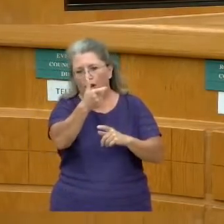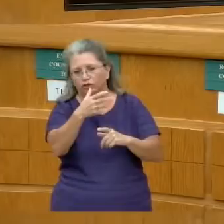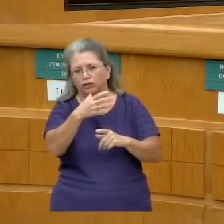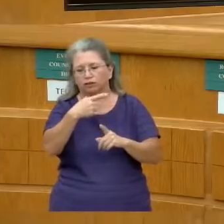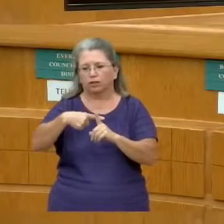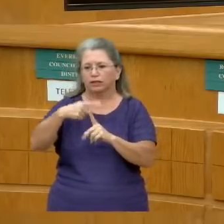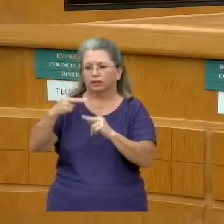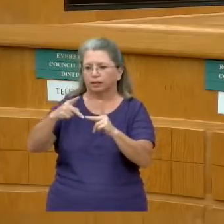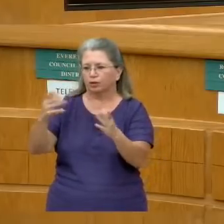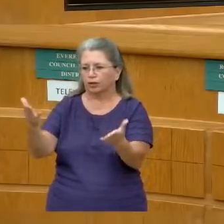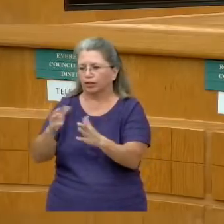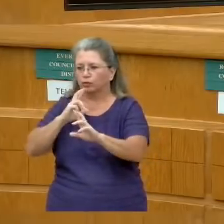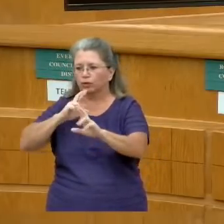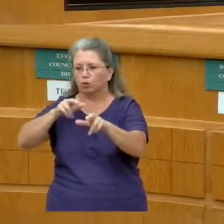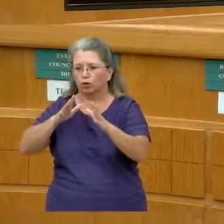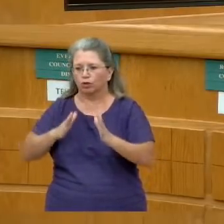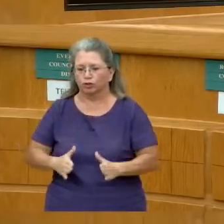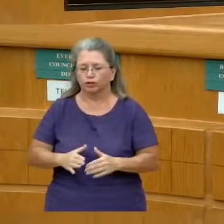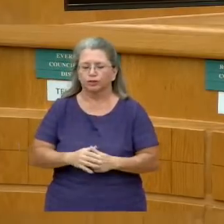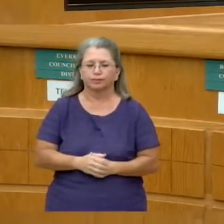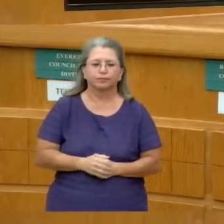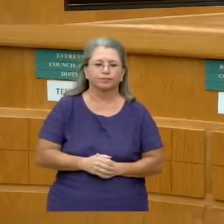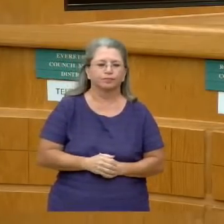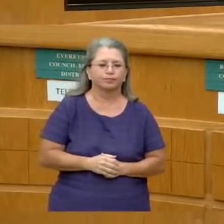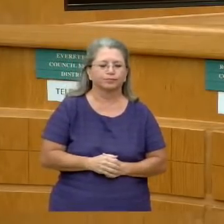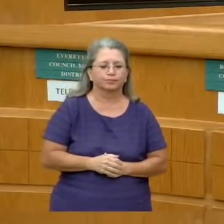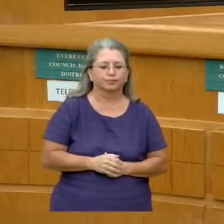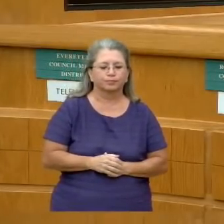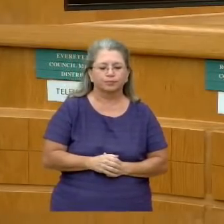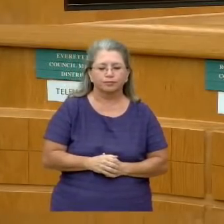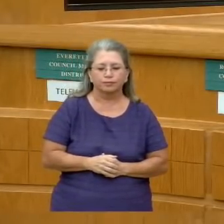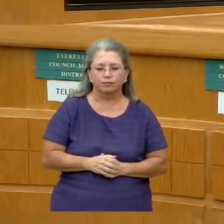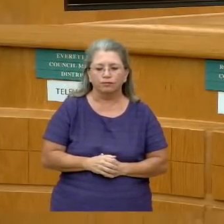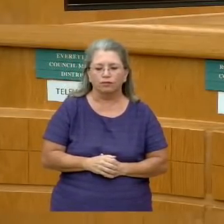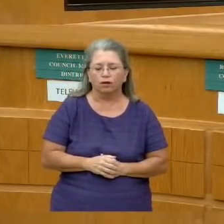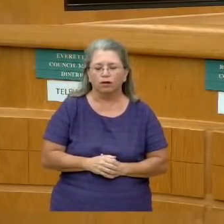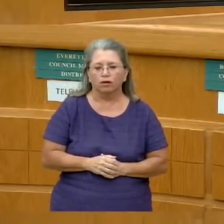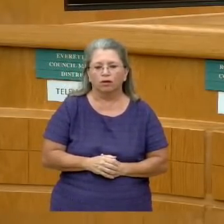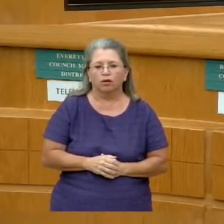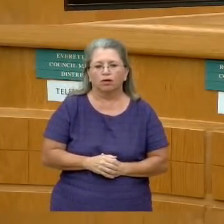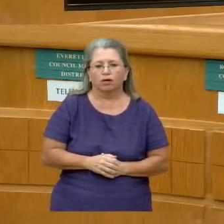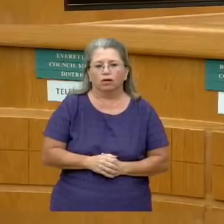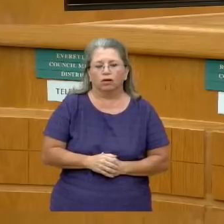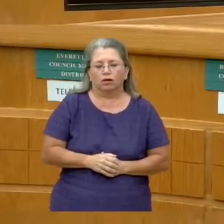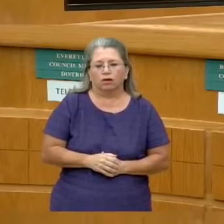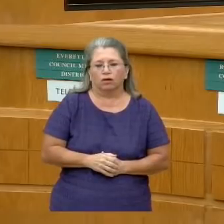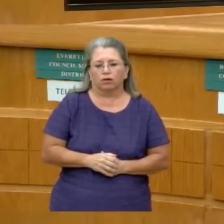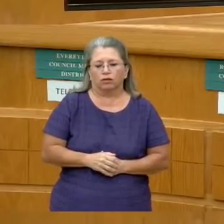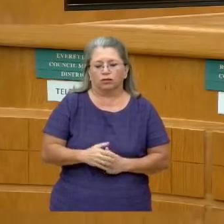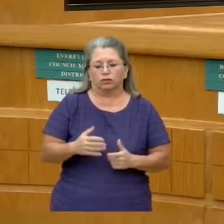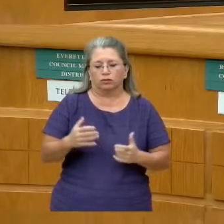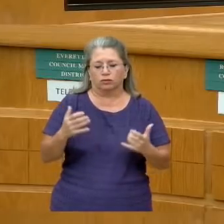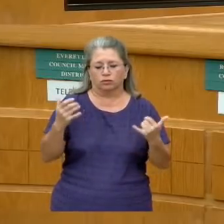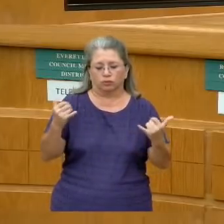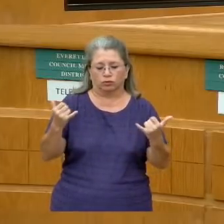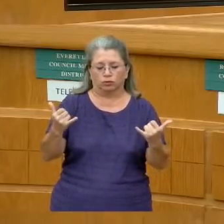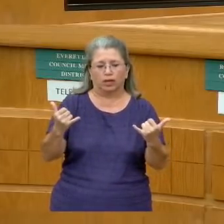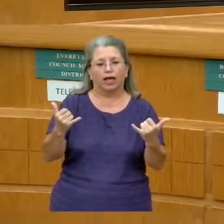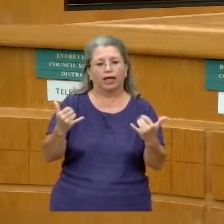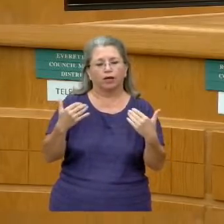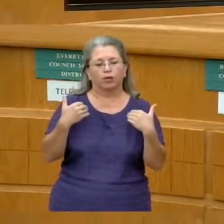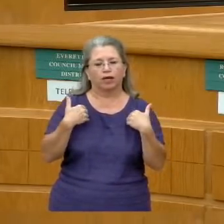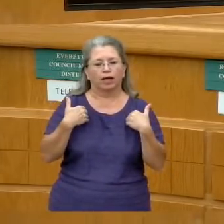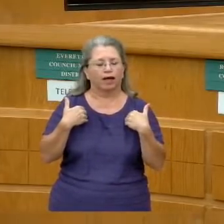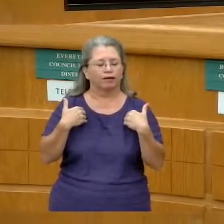out as well. Okay, so for today, we had an all-time high of number